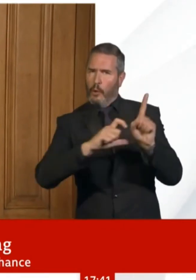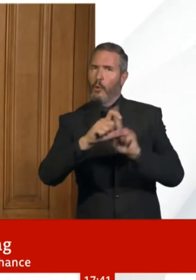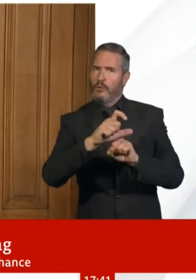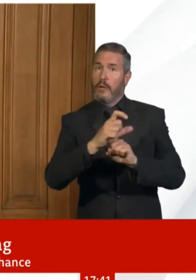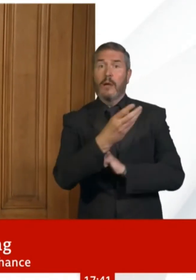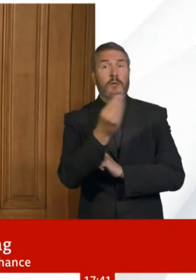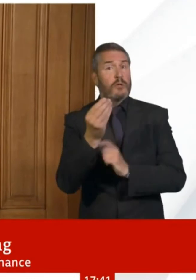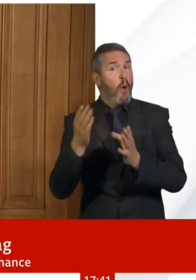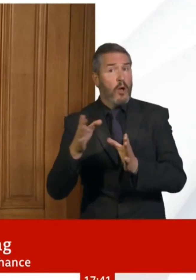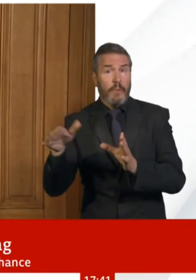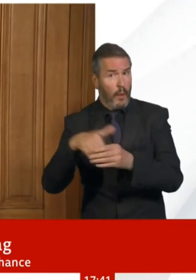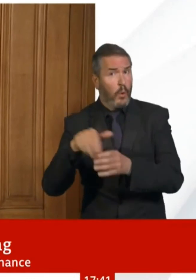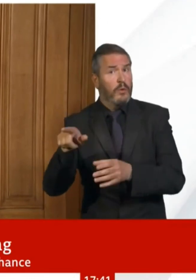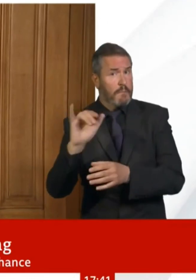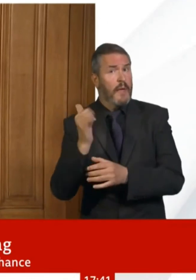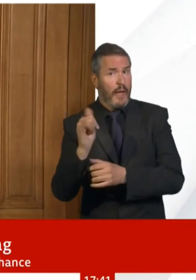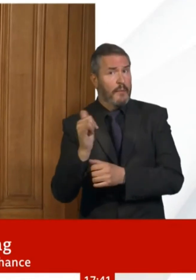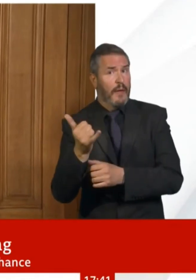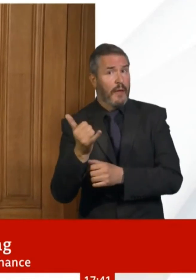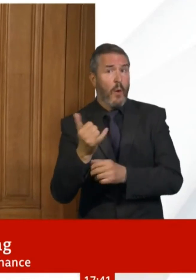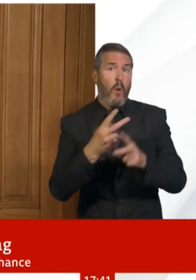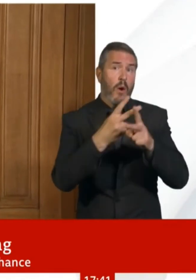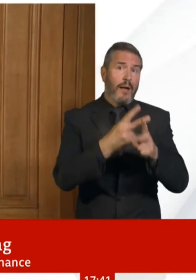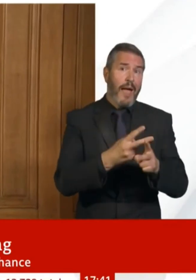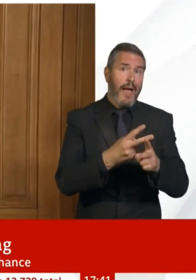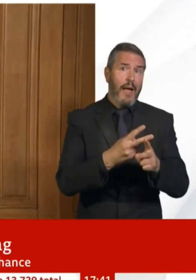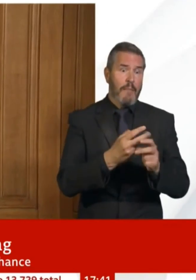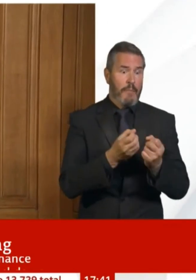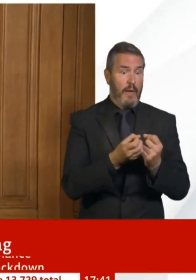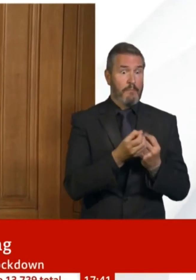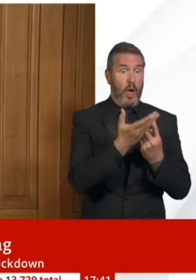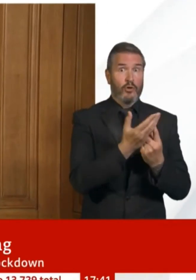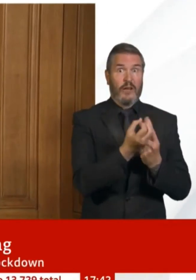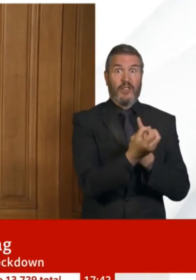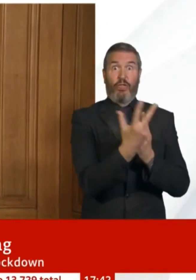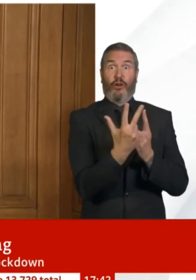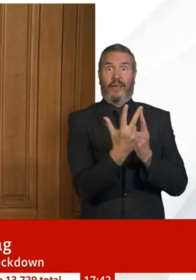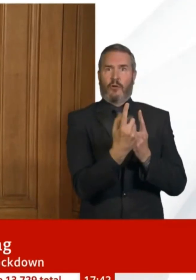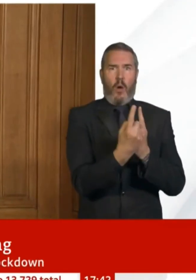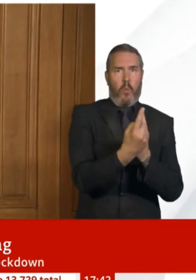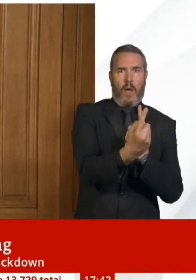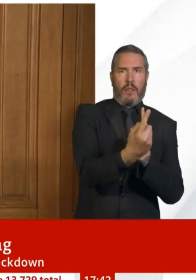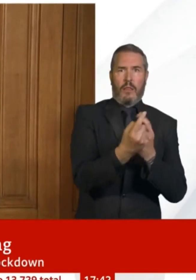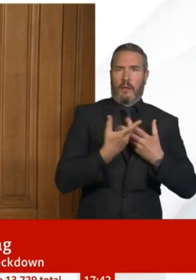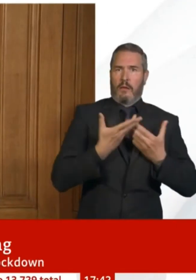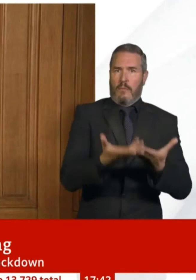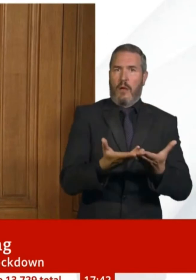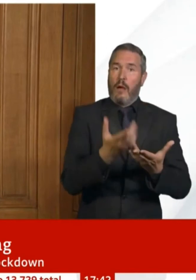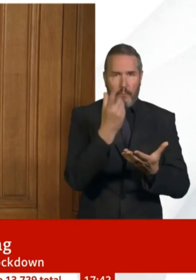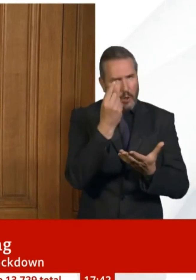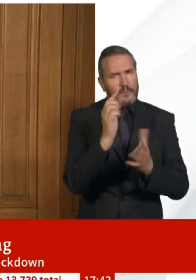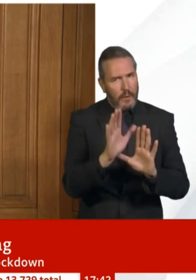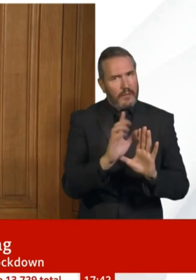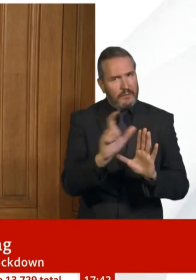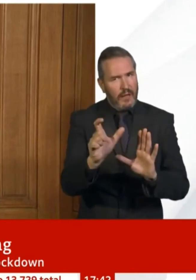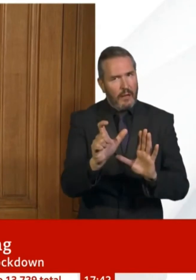certain hospitals, it might include certain care settings, and that's a very important thing to tackle. Those numbers need to come